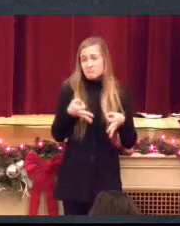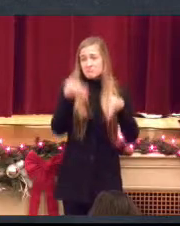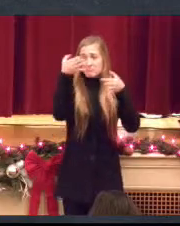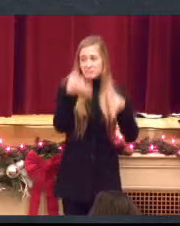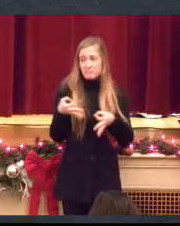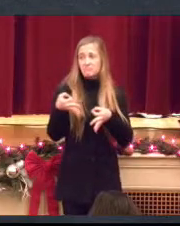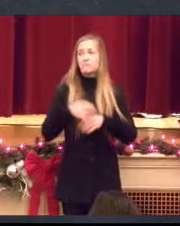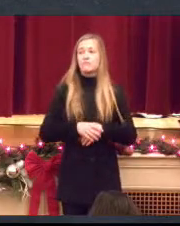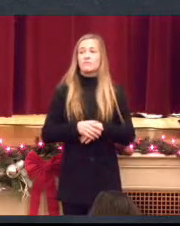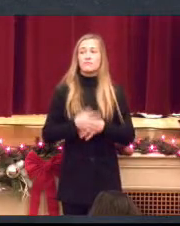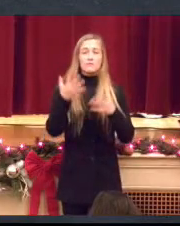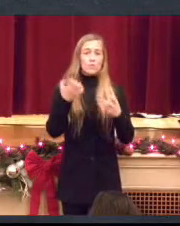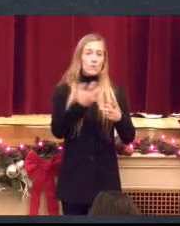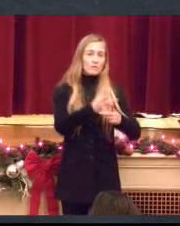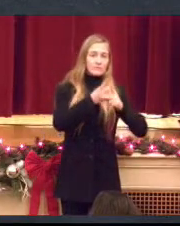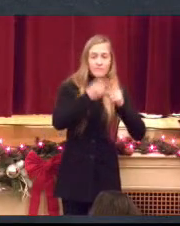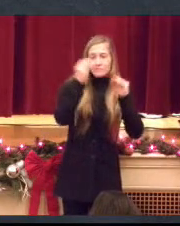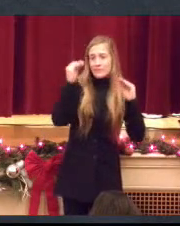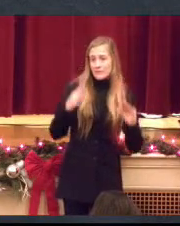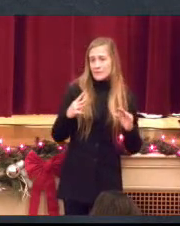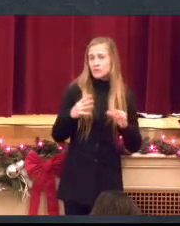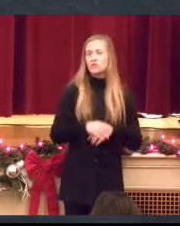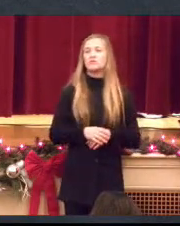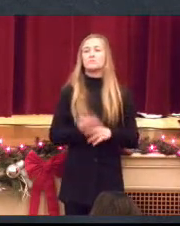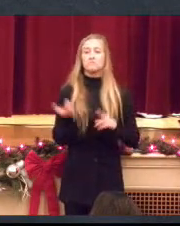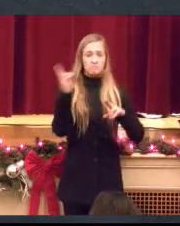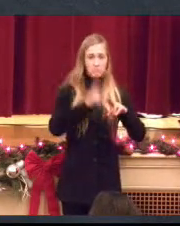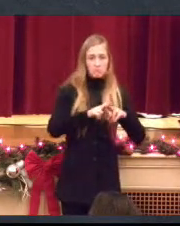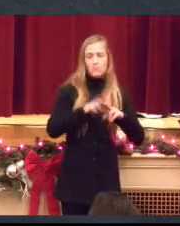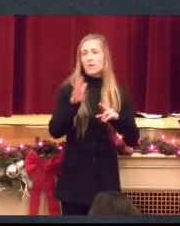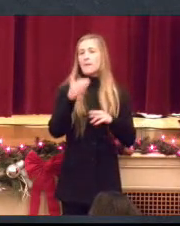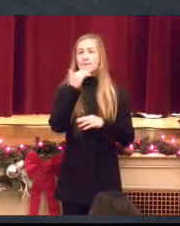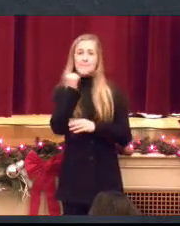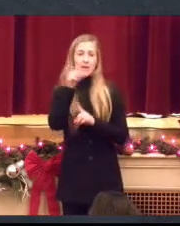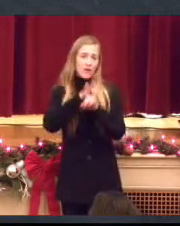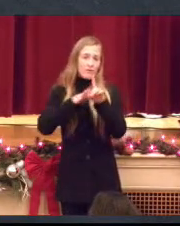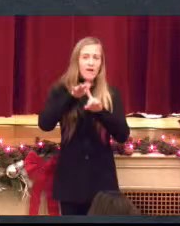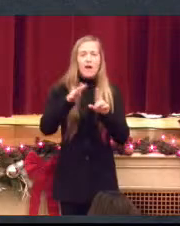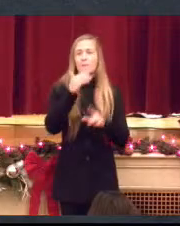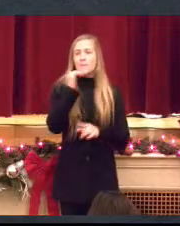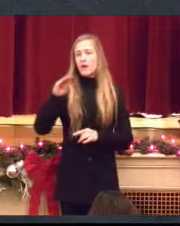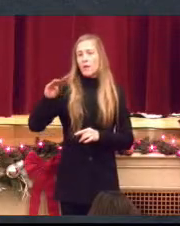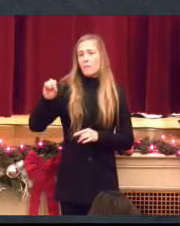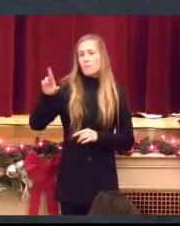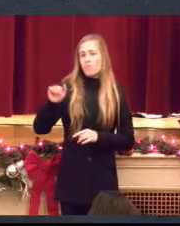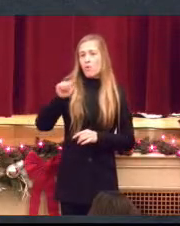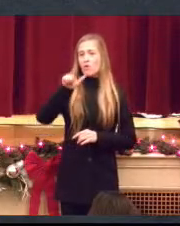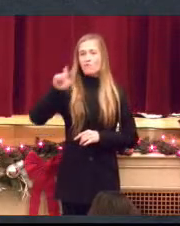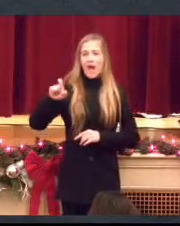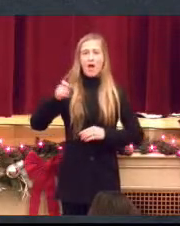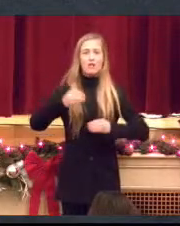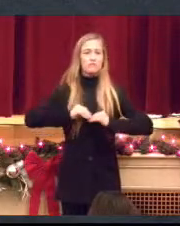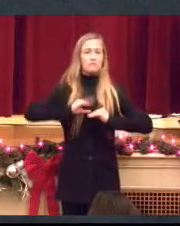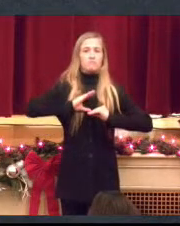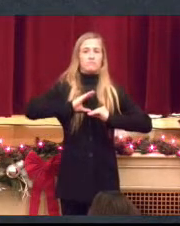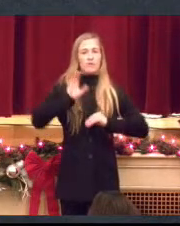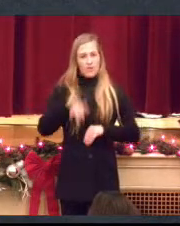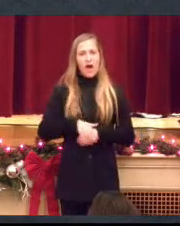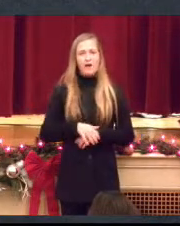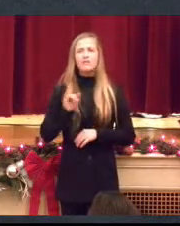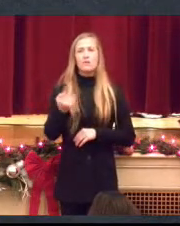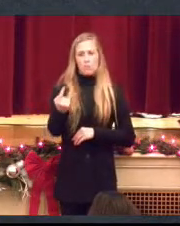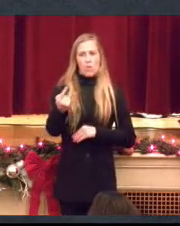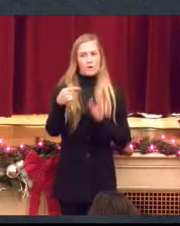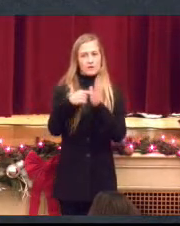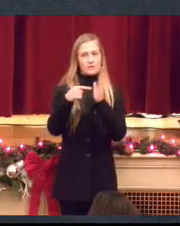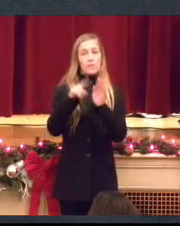achievement, increased retention, increased in better environments and morale. So that's one sort of tangible additional example. But the other